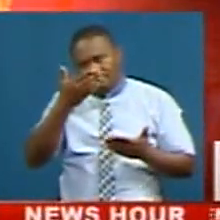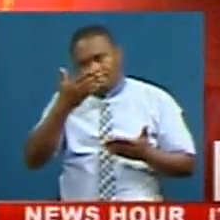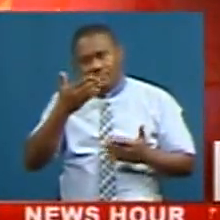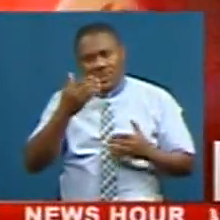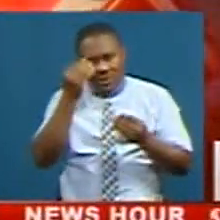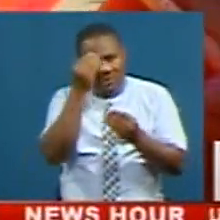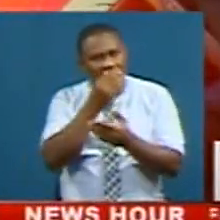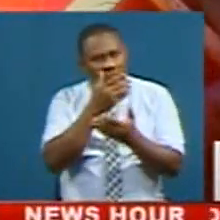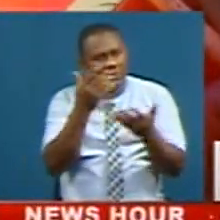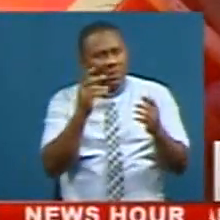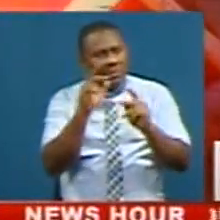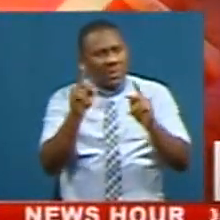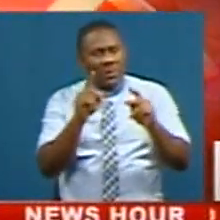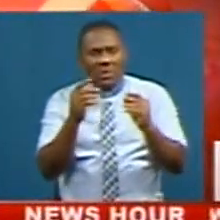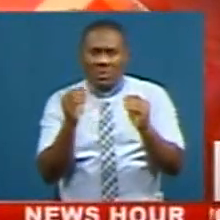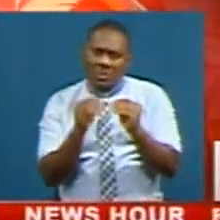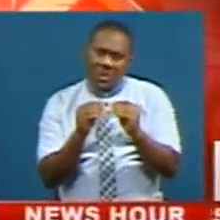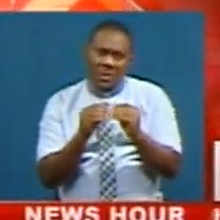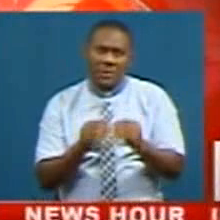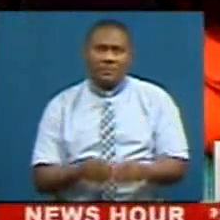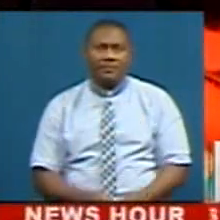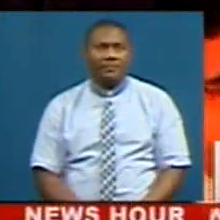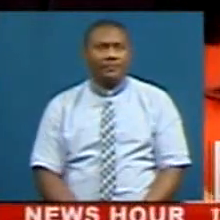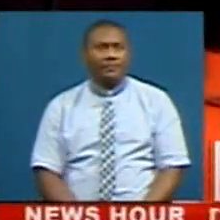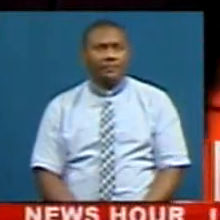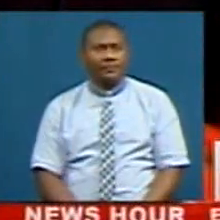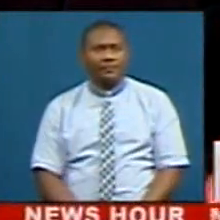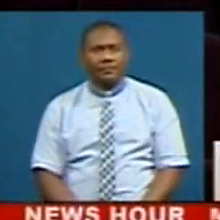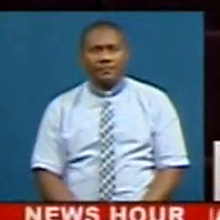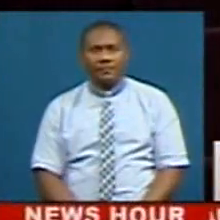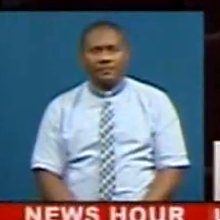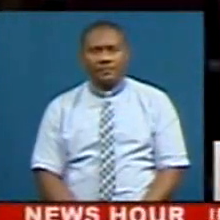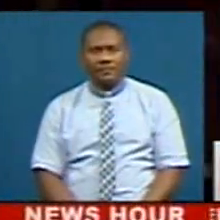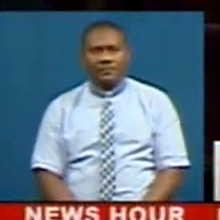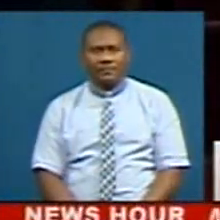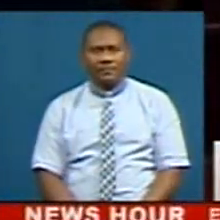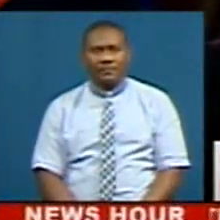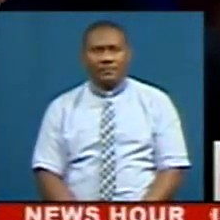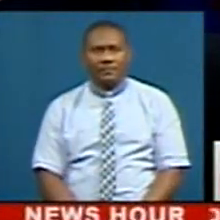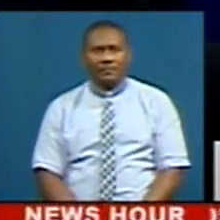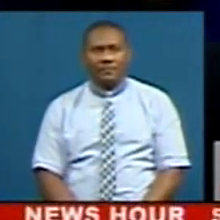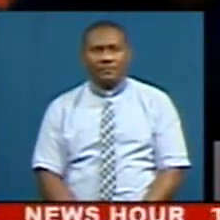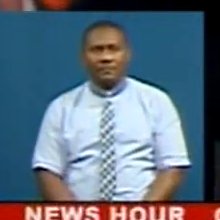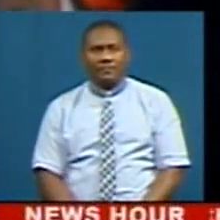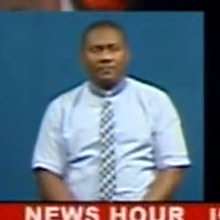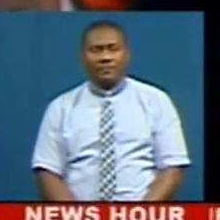about endometriosis. Cyril Furi, GBC 24, Accra.